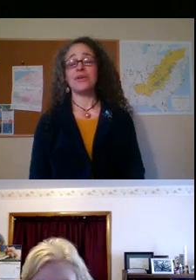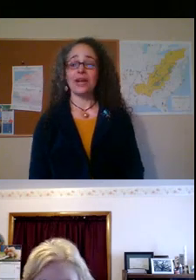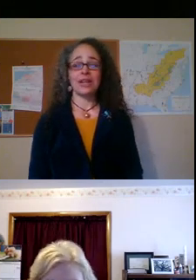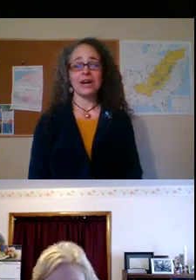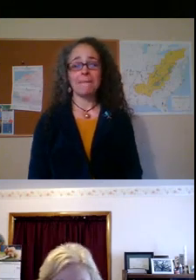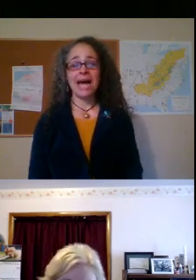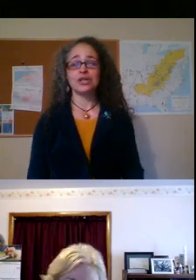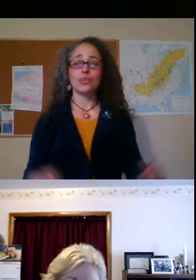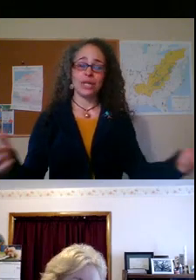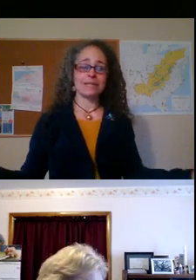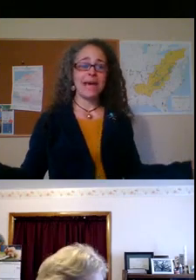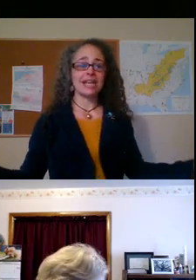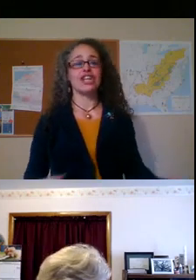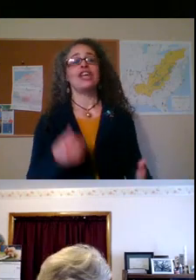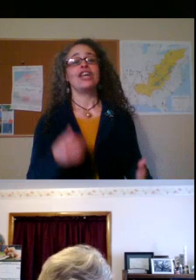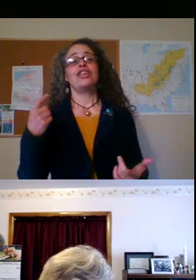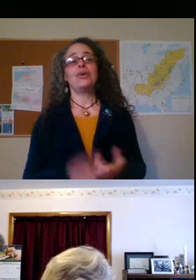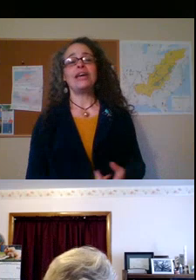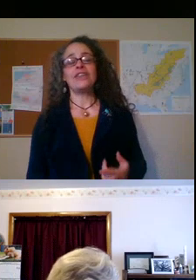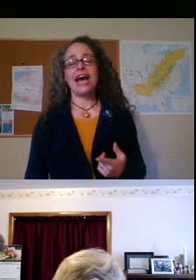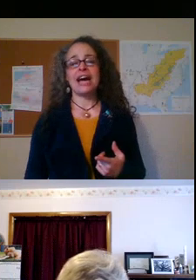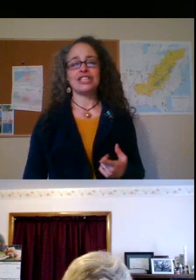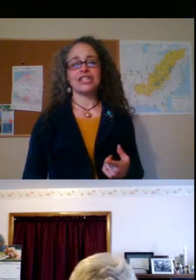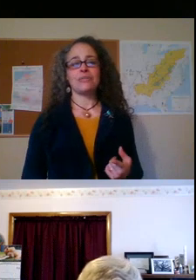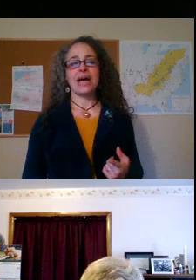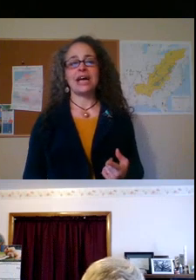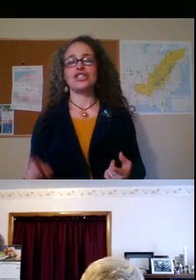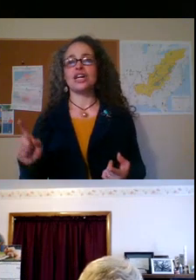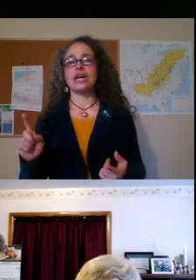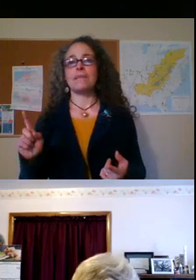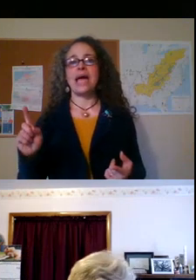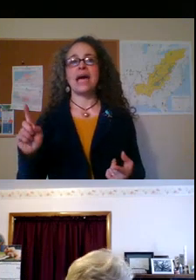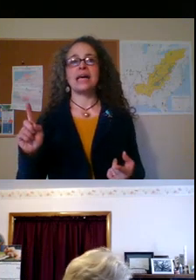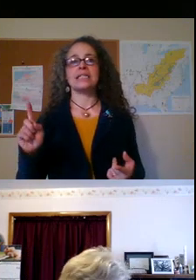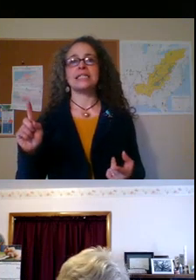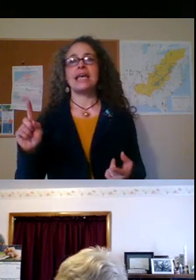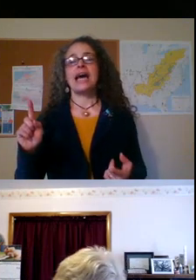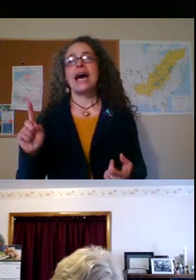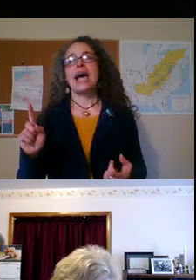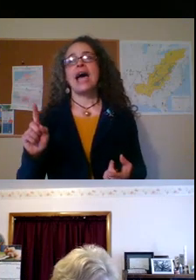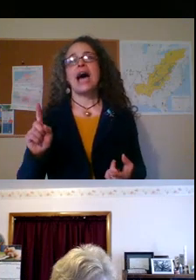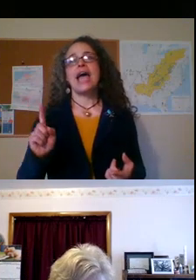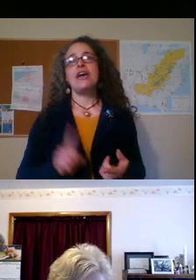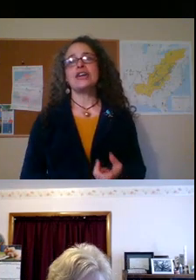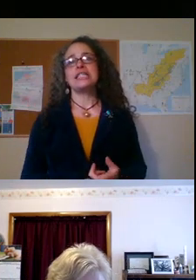So moving right along, match. What is the match? You can have cash as your match, and